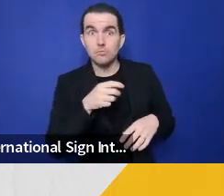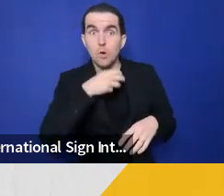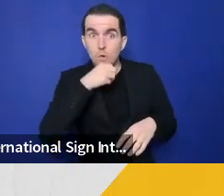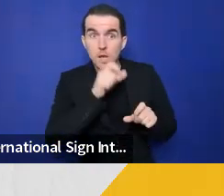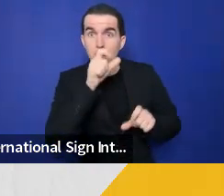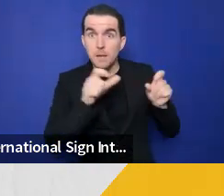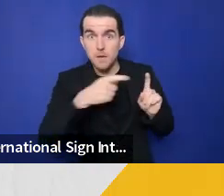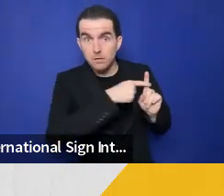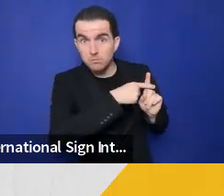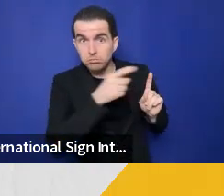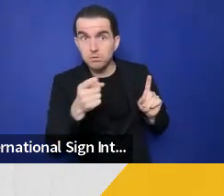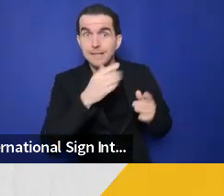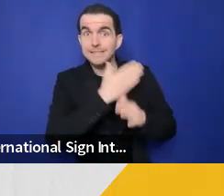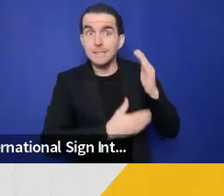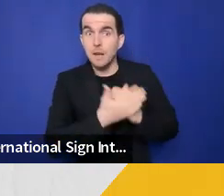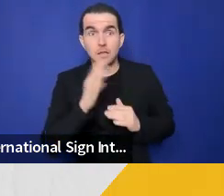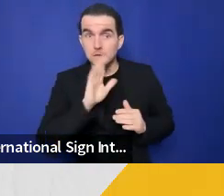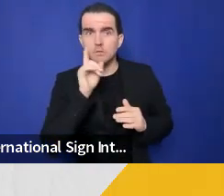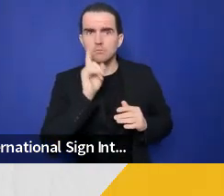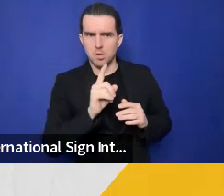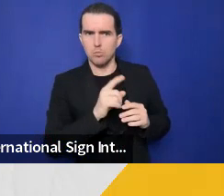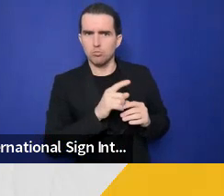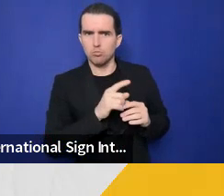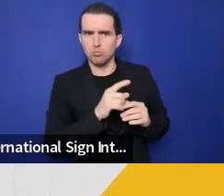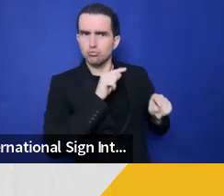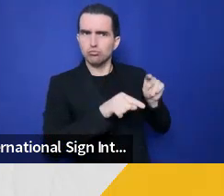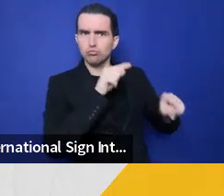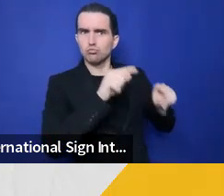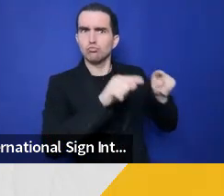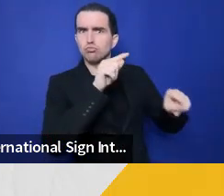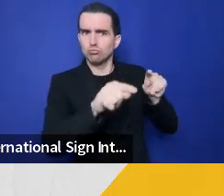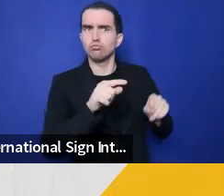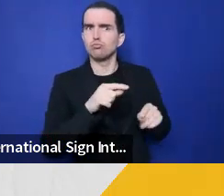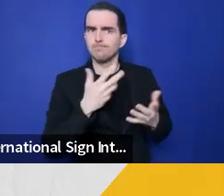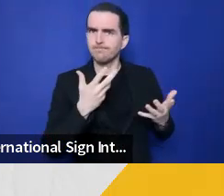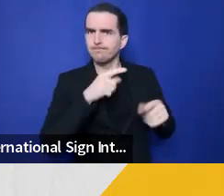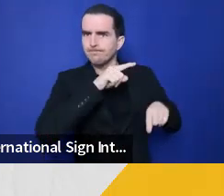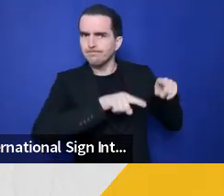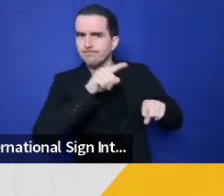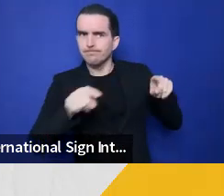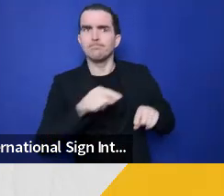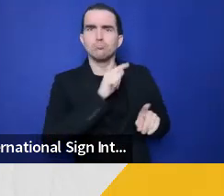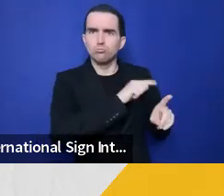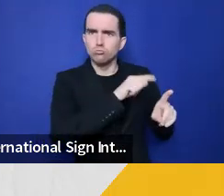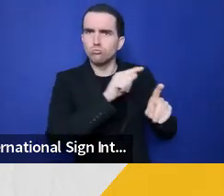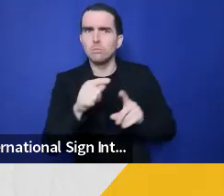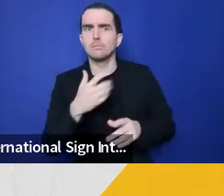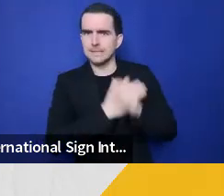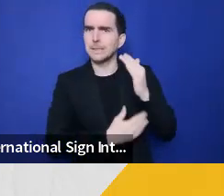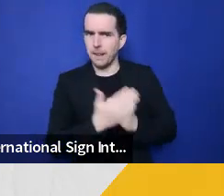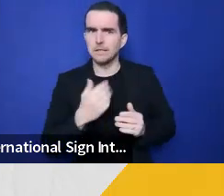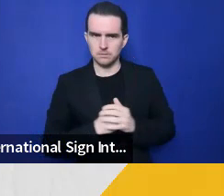pension scheme cover only older persons with disabilities who were formerly employed. As a